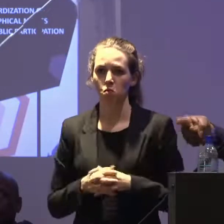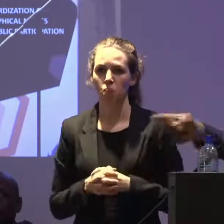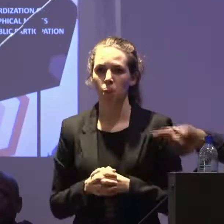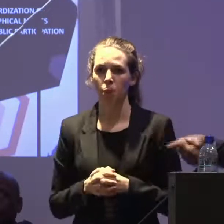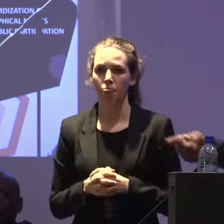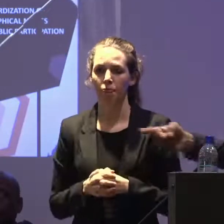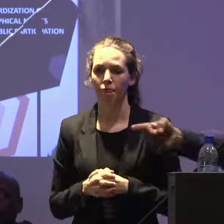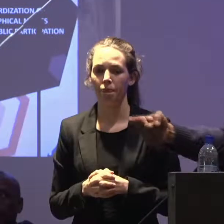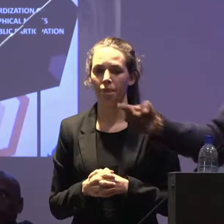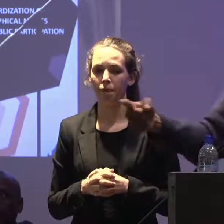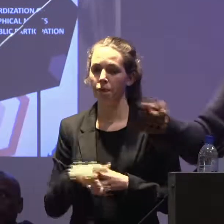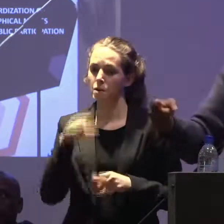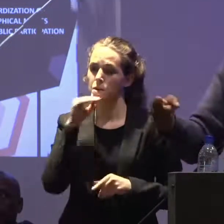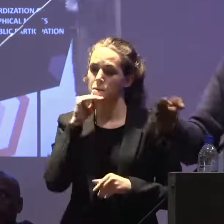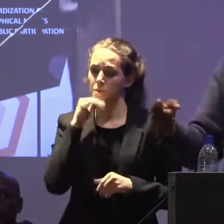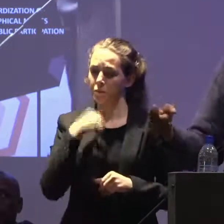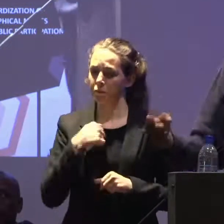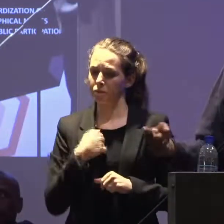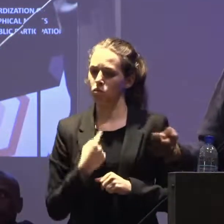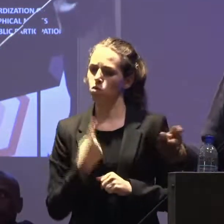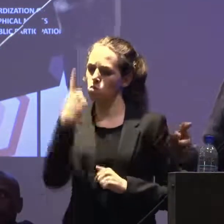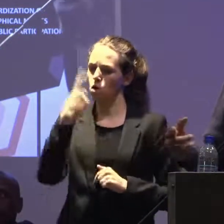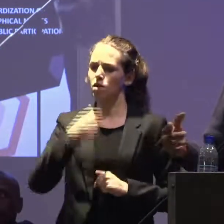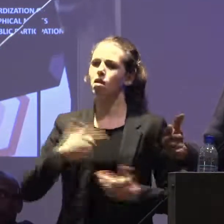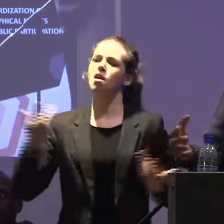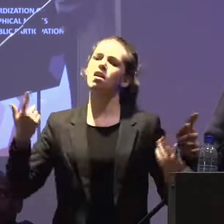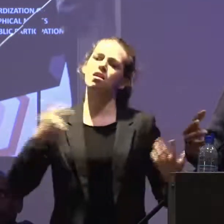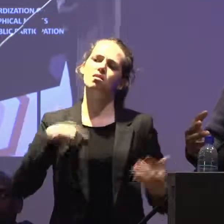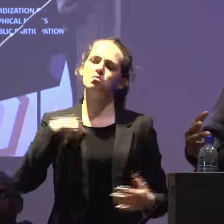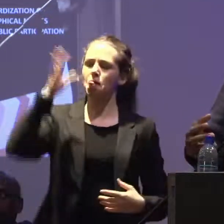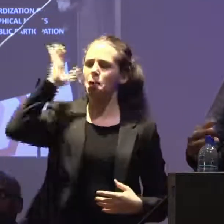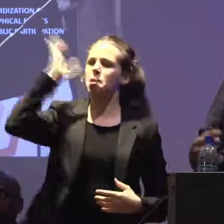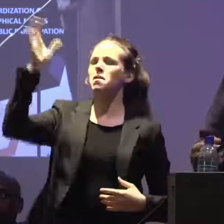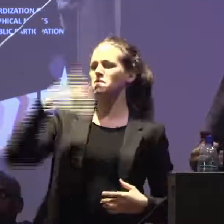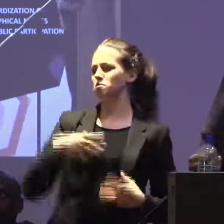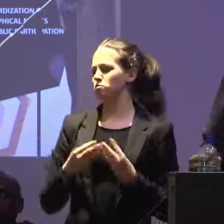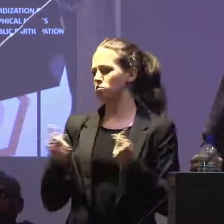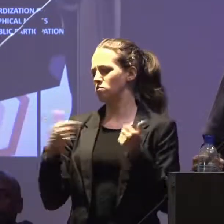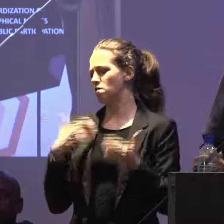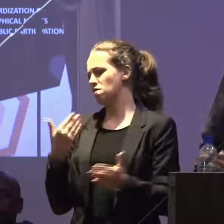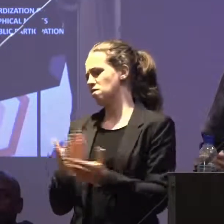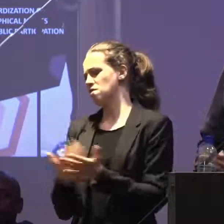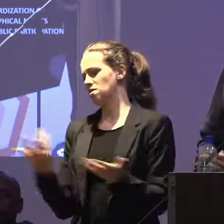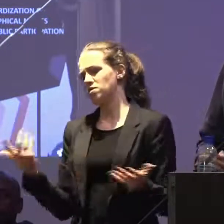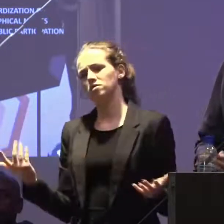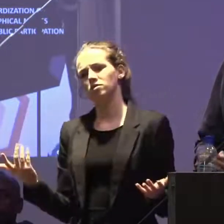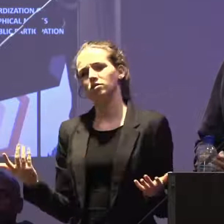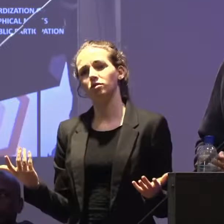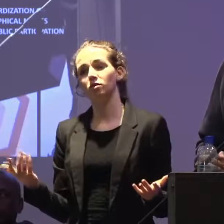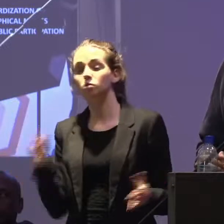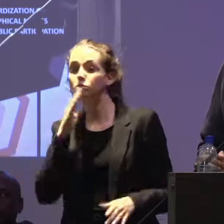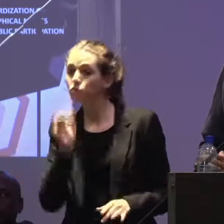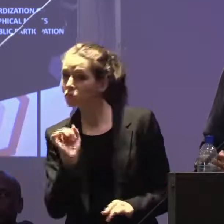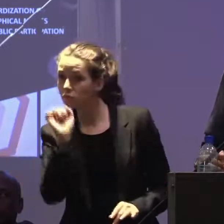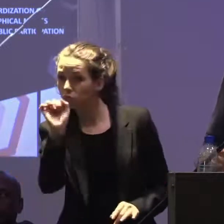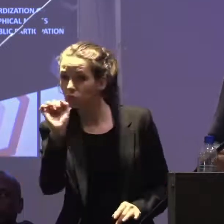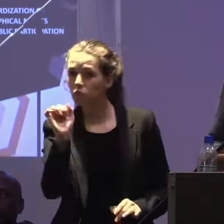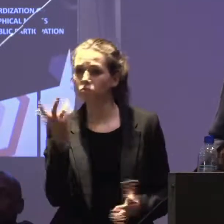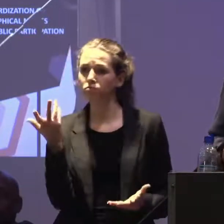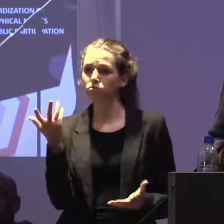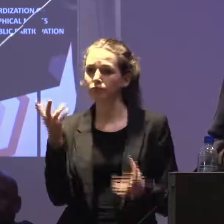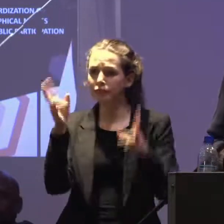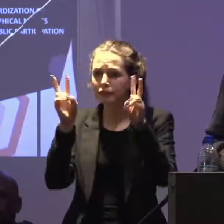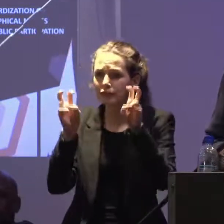No one of us should come here and attempt to be clever that he can resolve the issues. And the issues that you are raising are very pertinent and